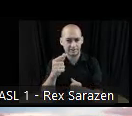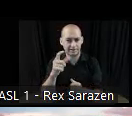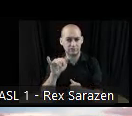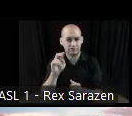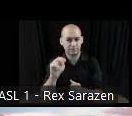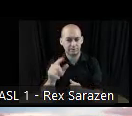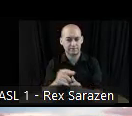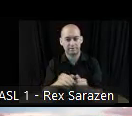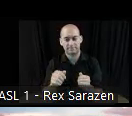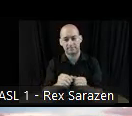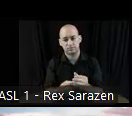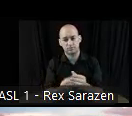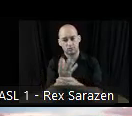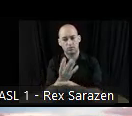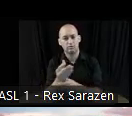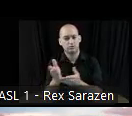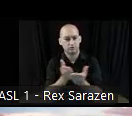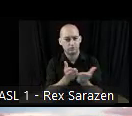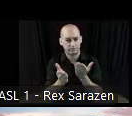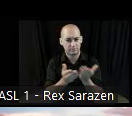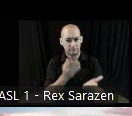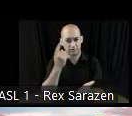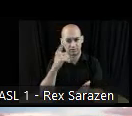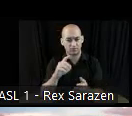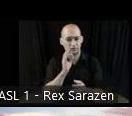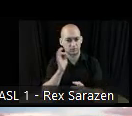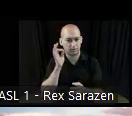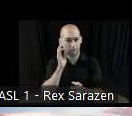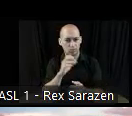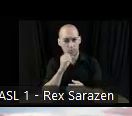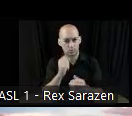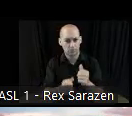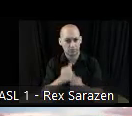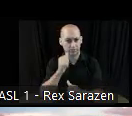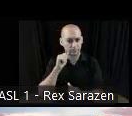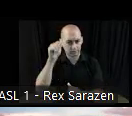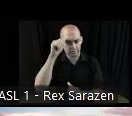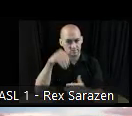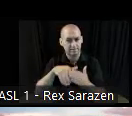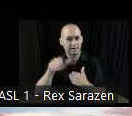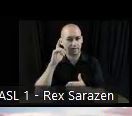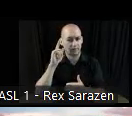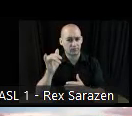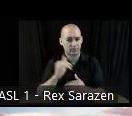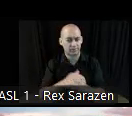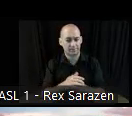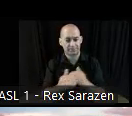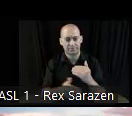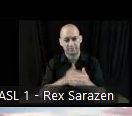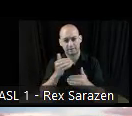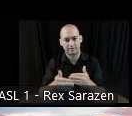hopefully expand services for our tribal older adults in California. Next slide, please.